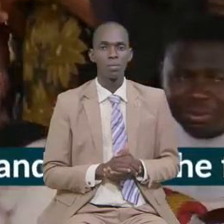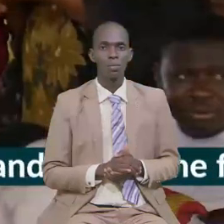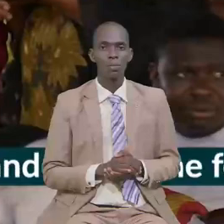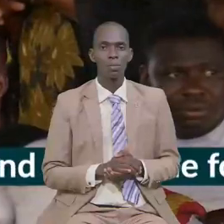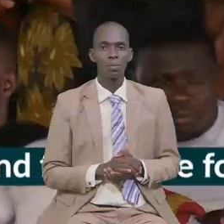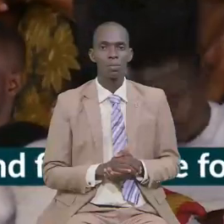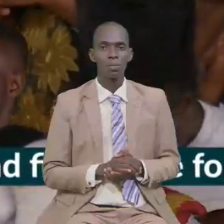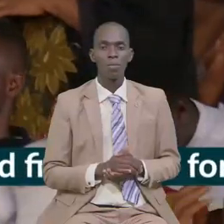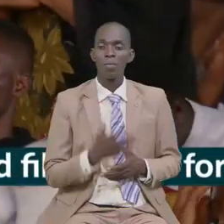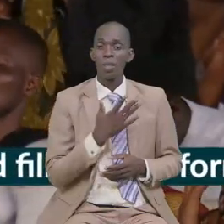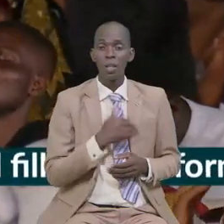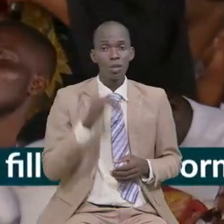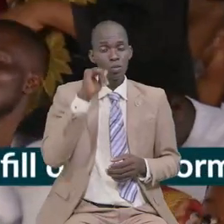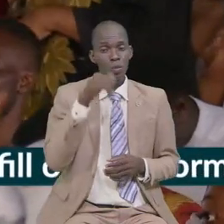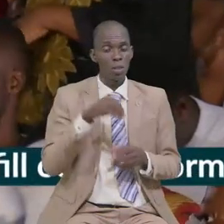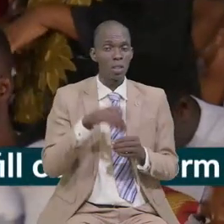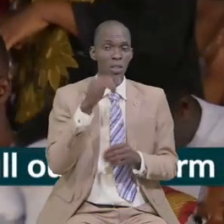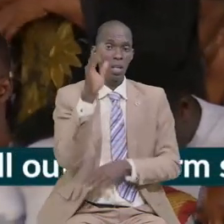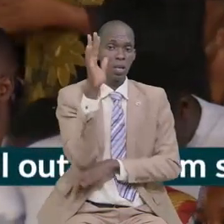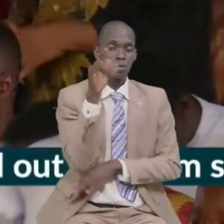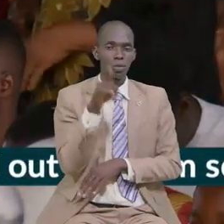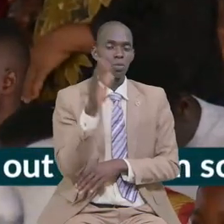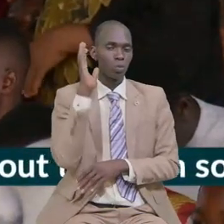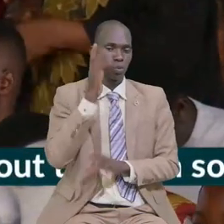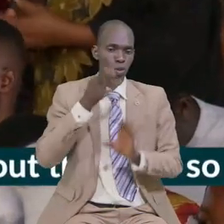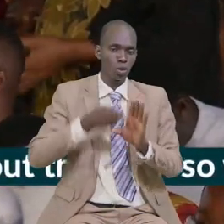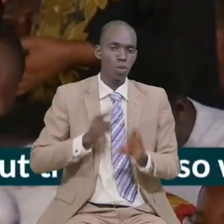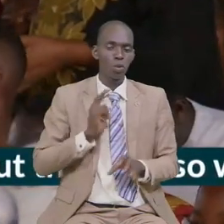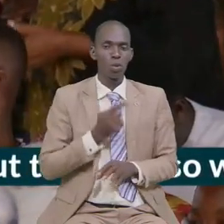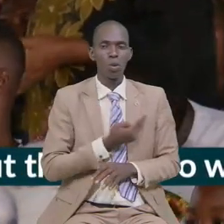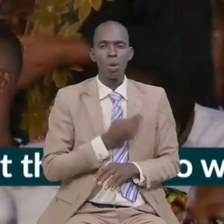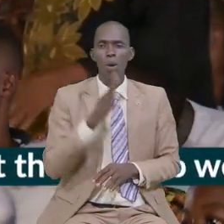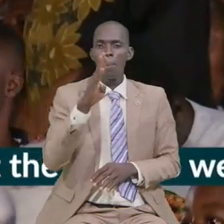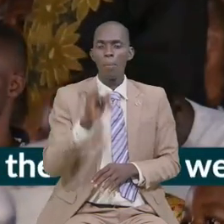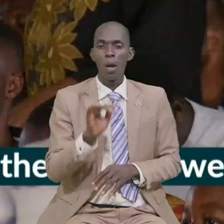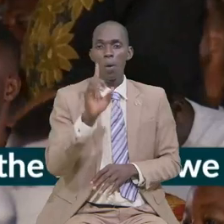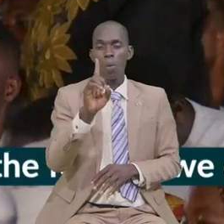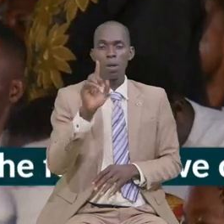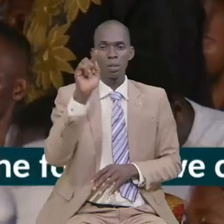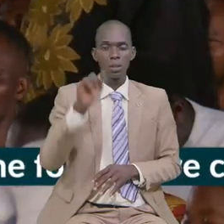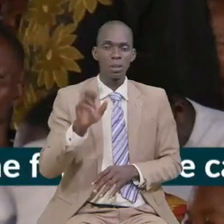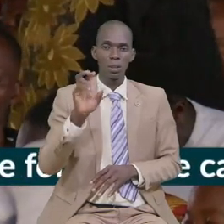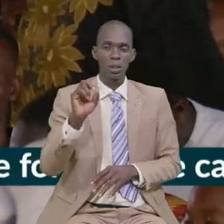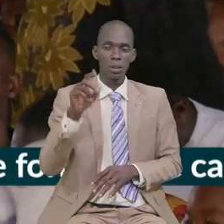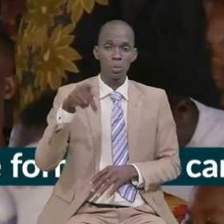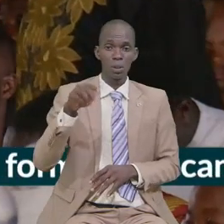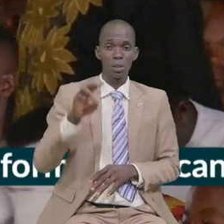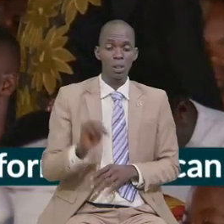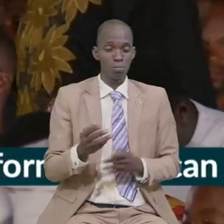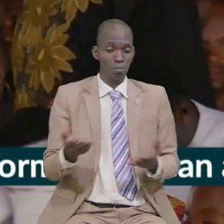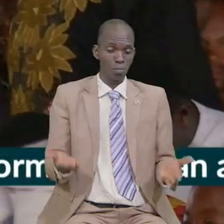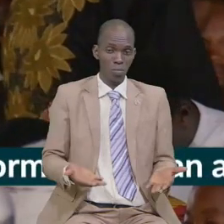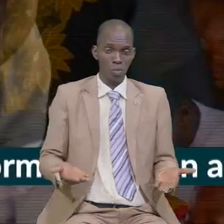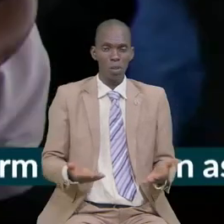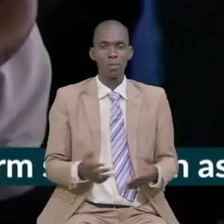And tomorrow in the afternoon, you will join us by 1:30 p.m. here at the pavilions.